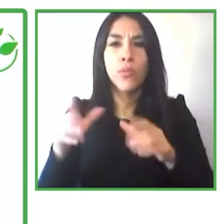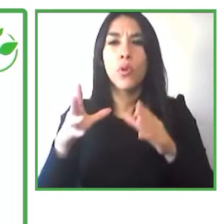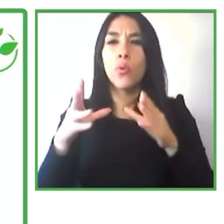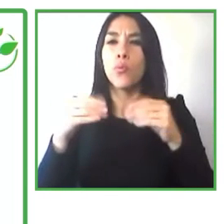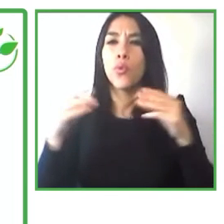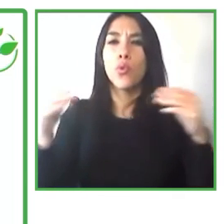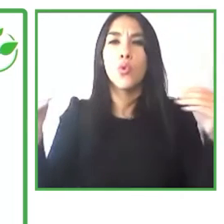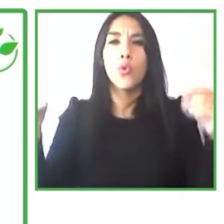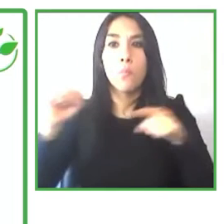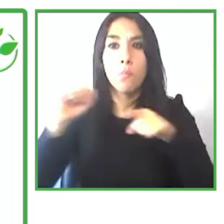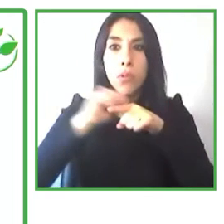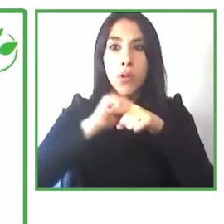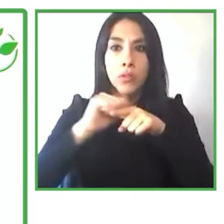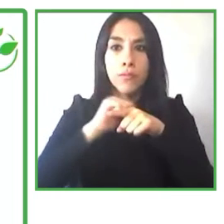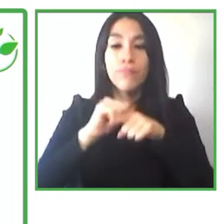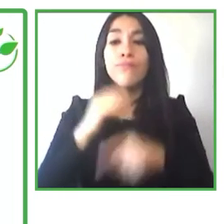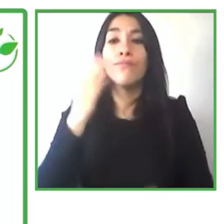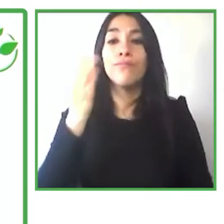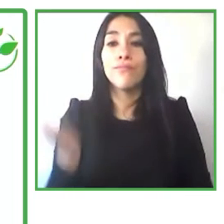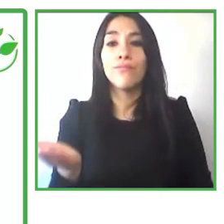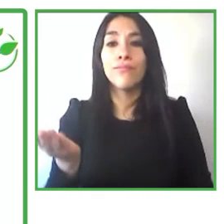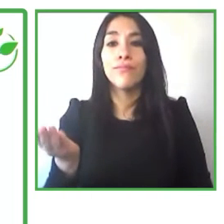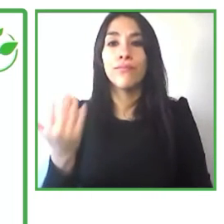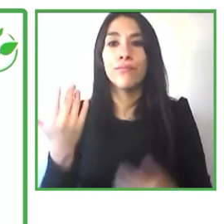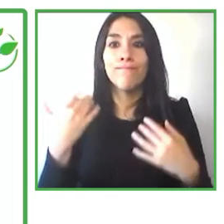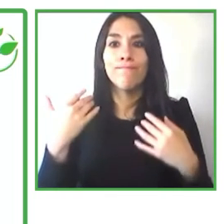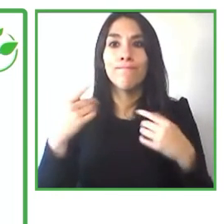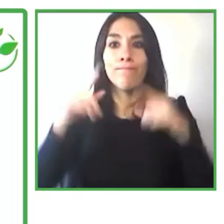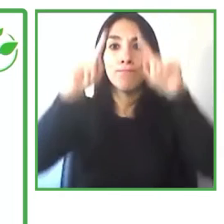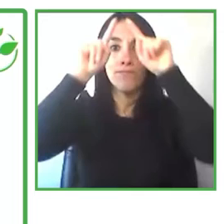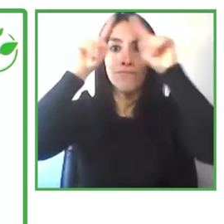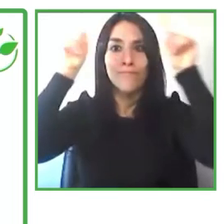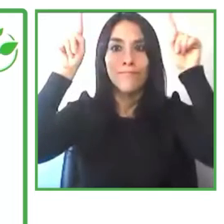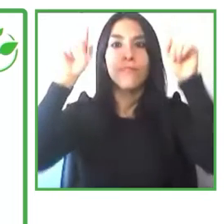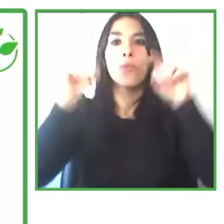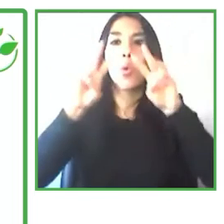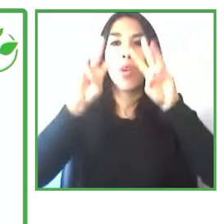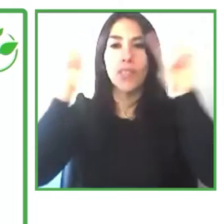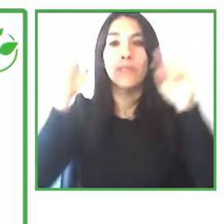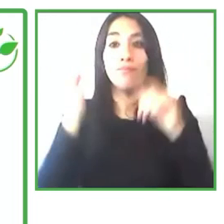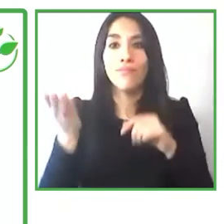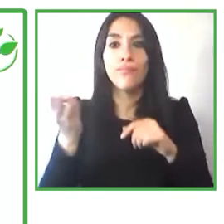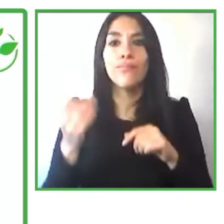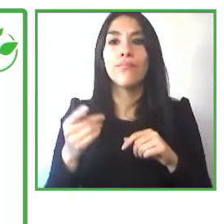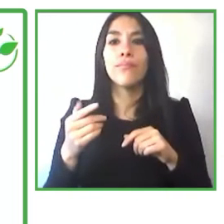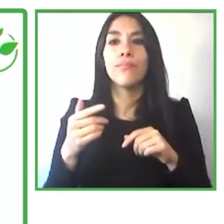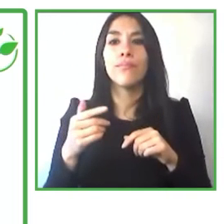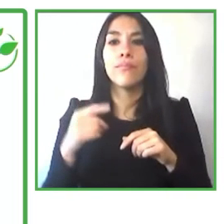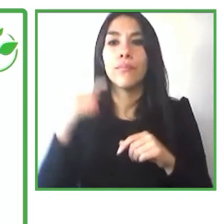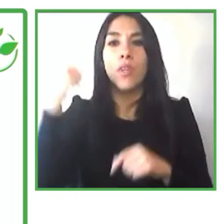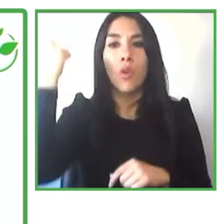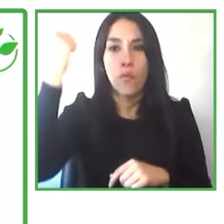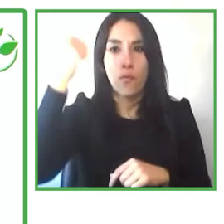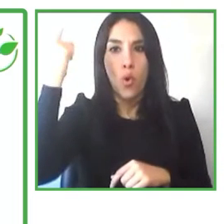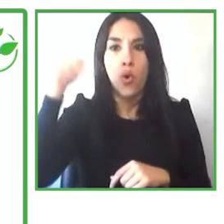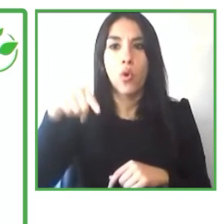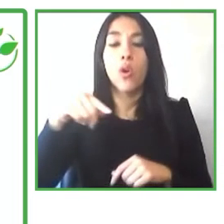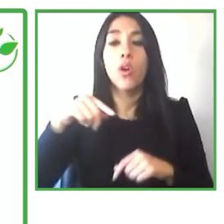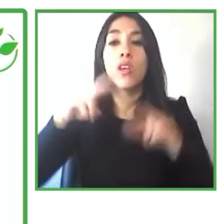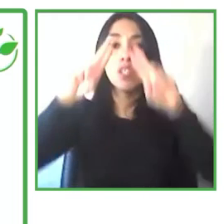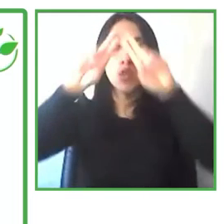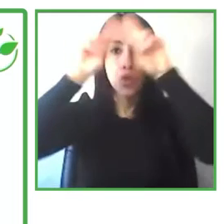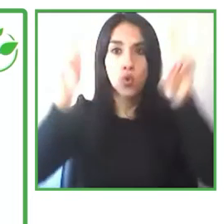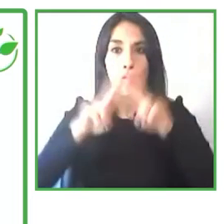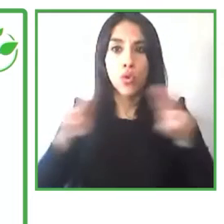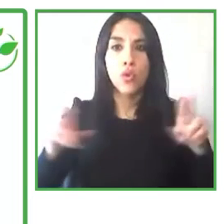with the national business and disability networks, and there are about 30 around the world. And of course, we already heard from Maria